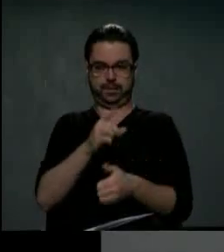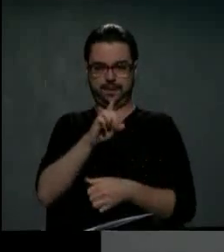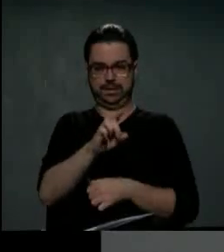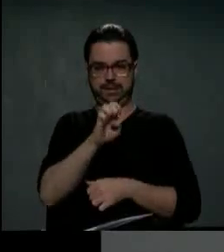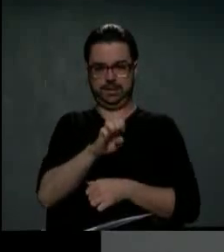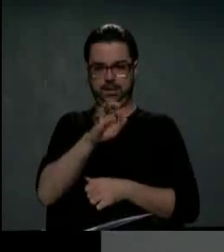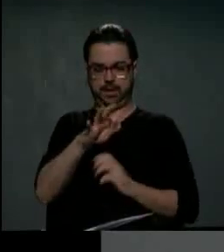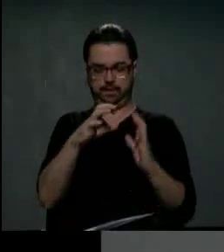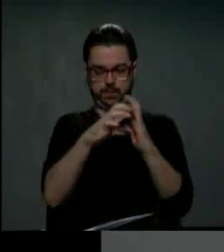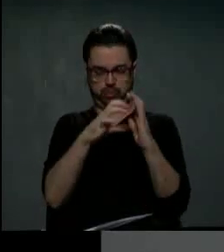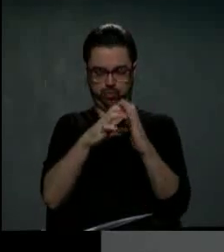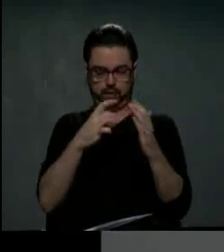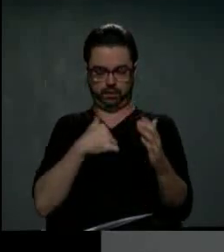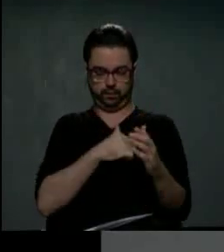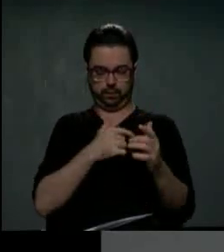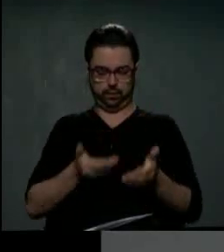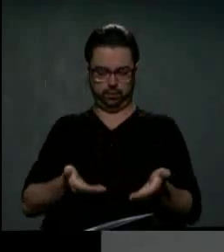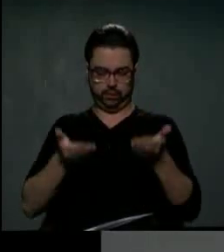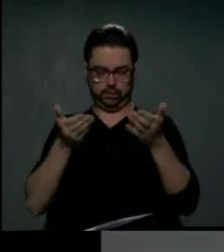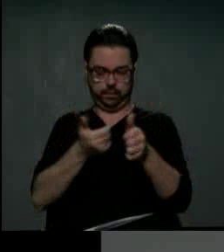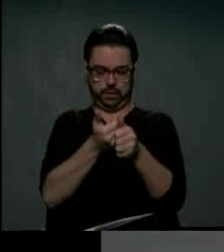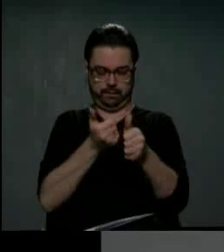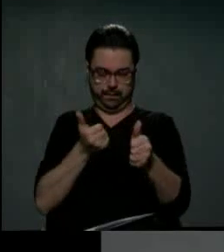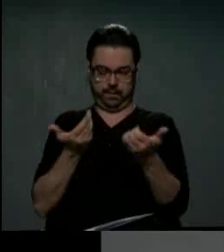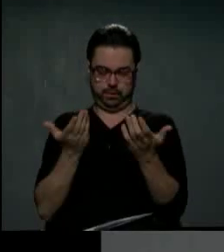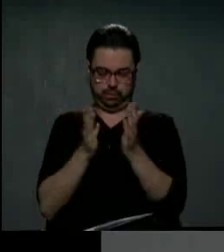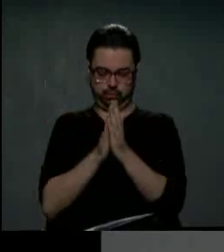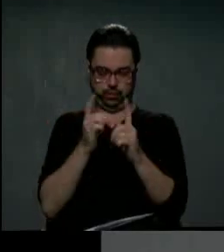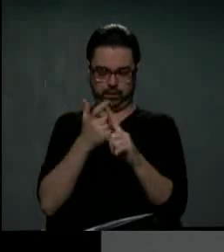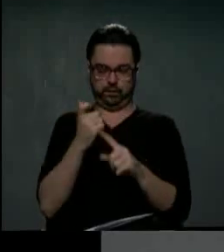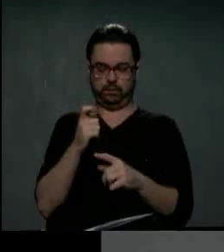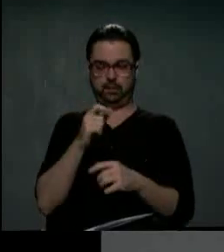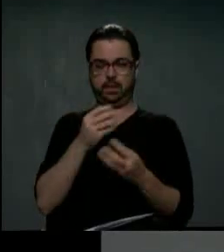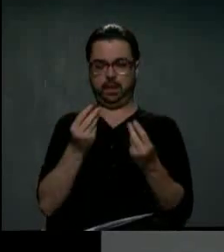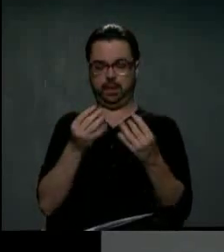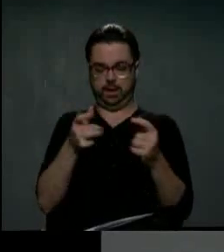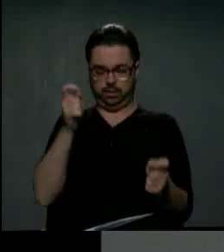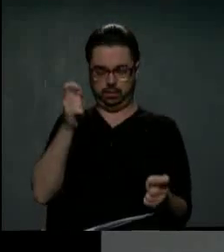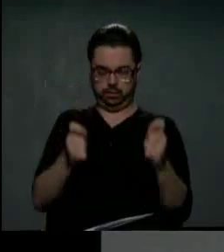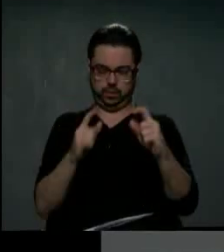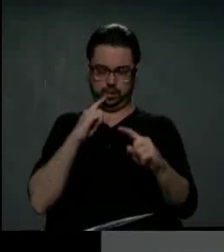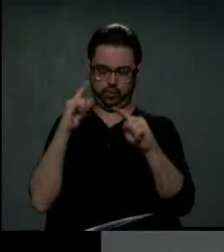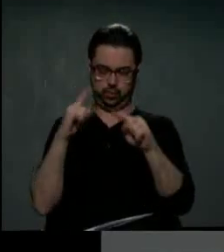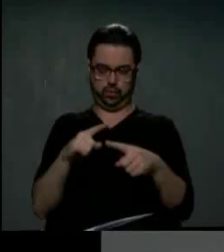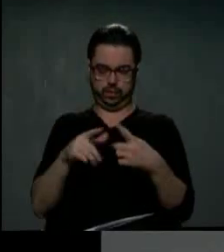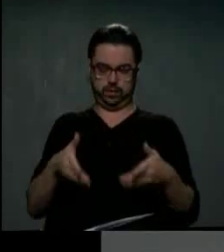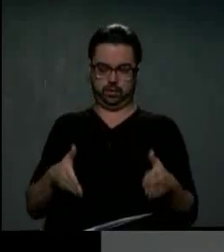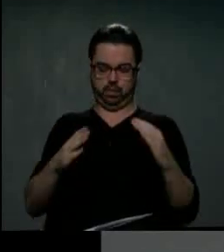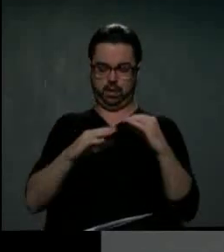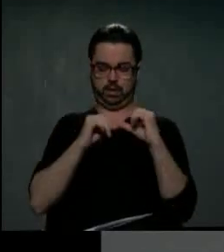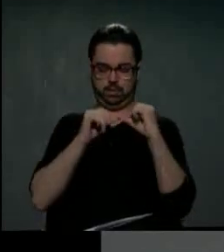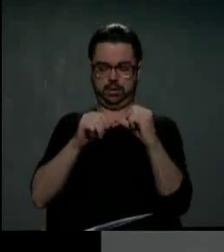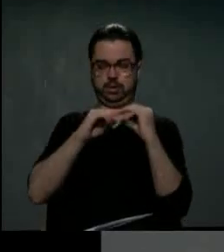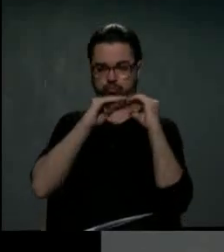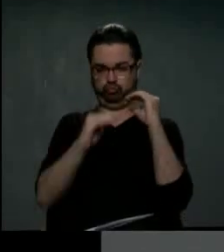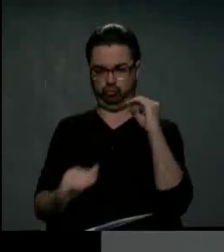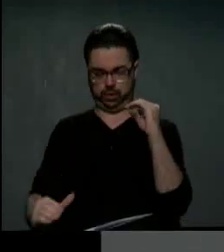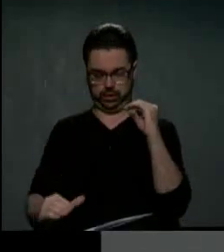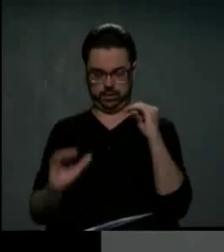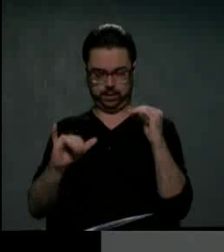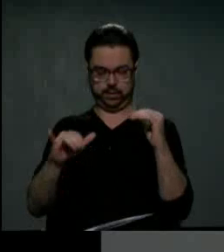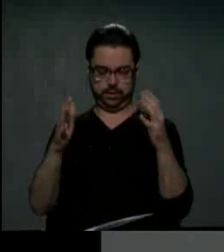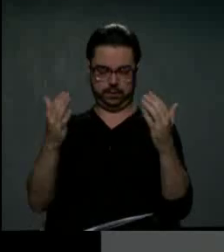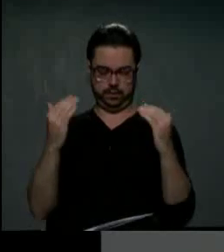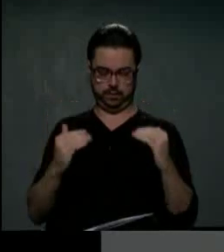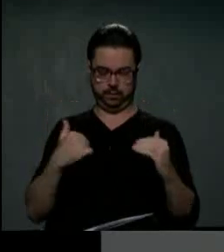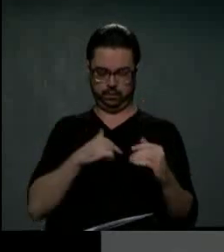variance request from the land alteration ordinance to allow continued grading of the site. Staff recommends approval of the variance request from the Boundary Street and Subdivision Ordinance